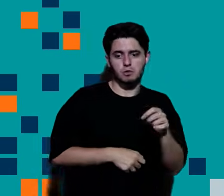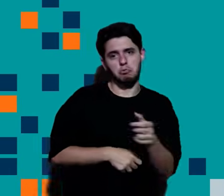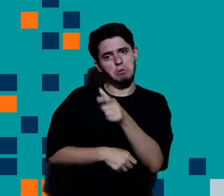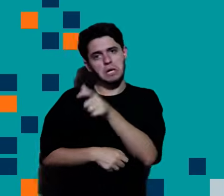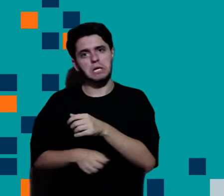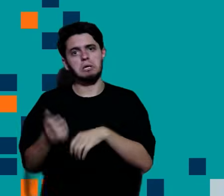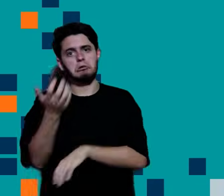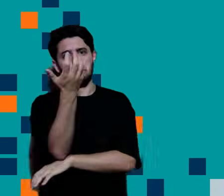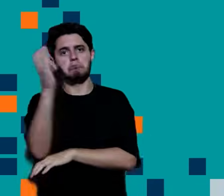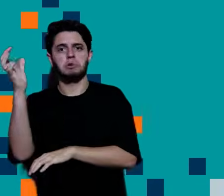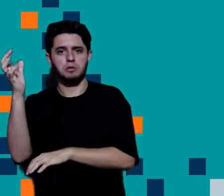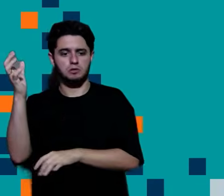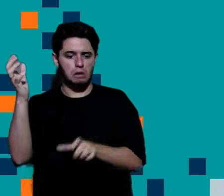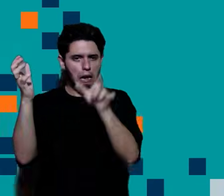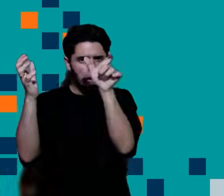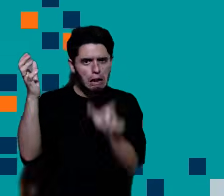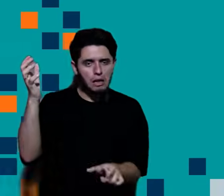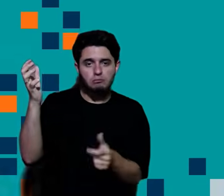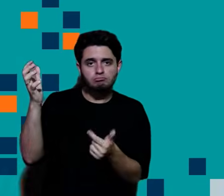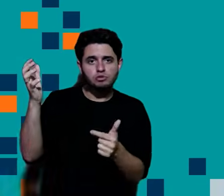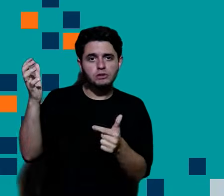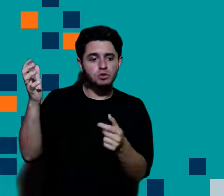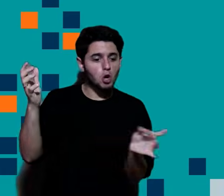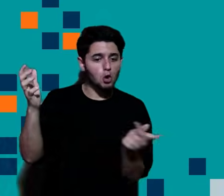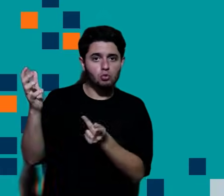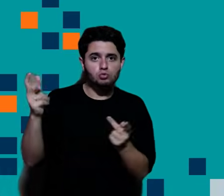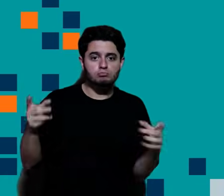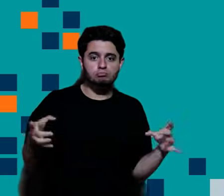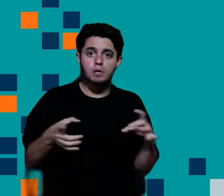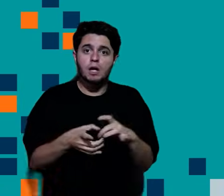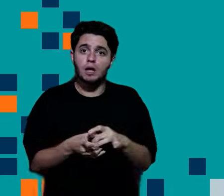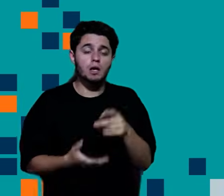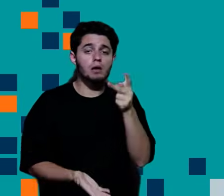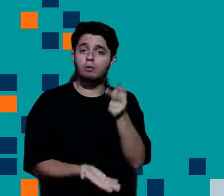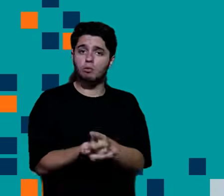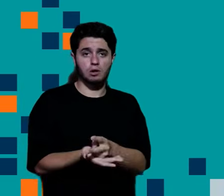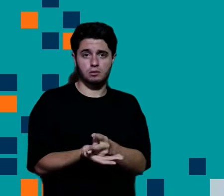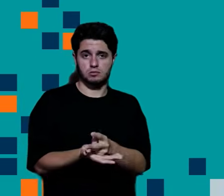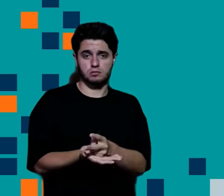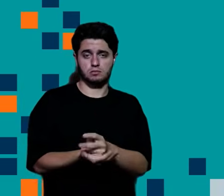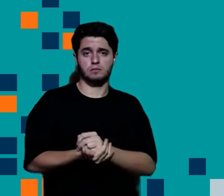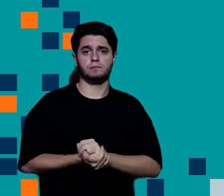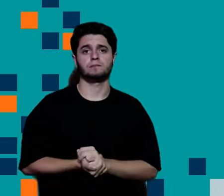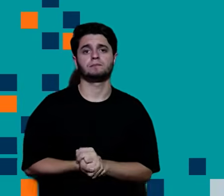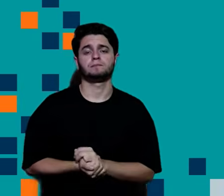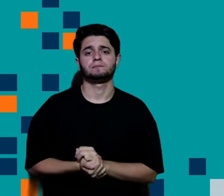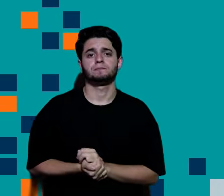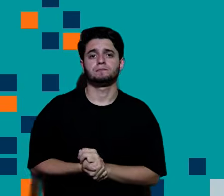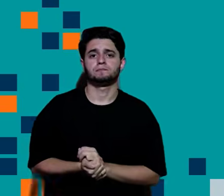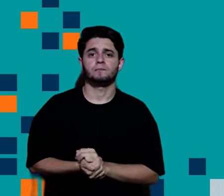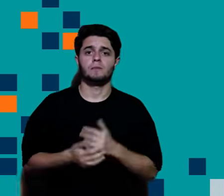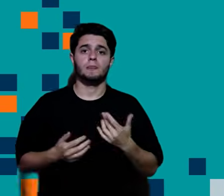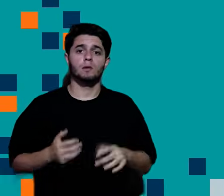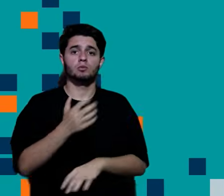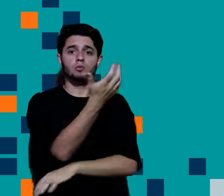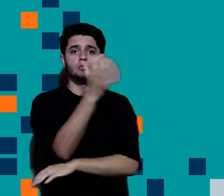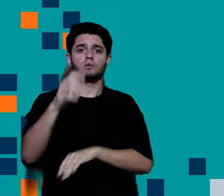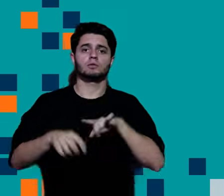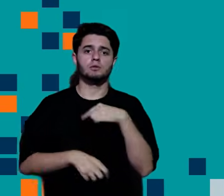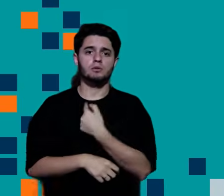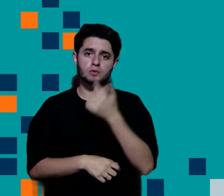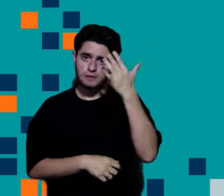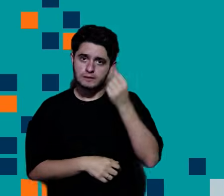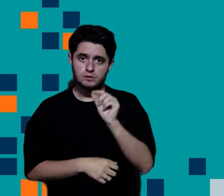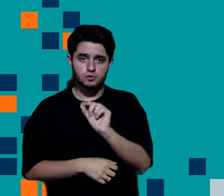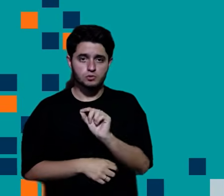from either a positive or a negative standpoint. The problem is that most of the environments we know are on